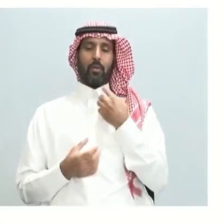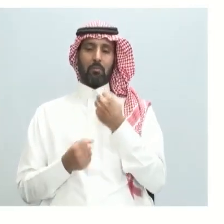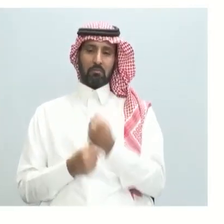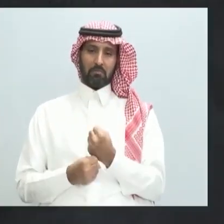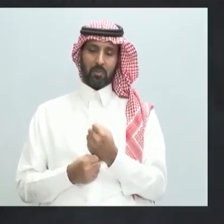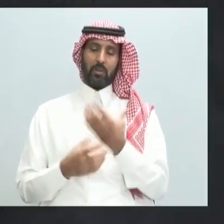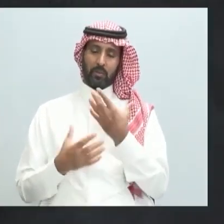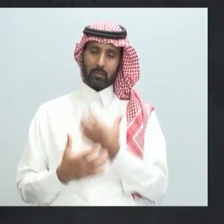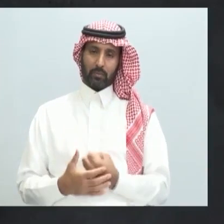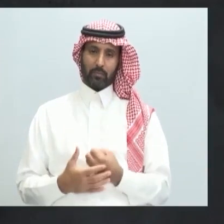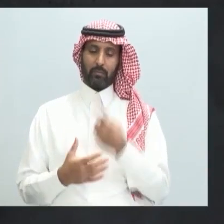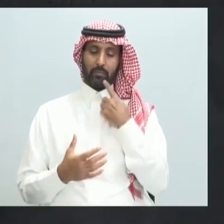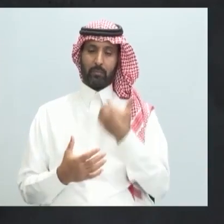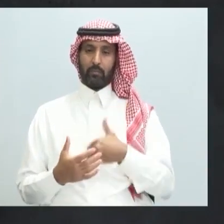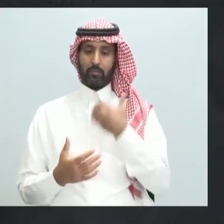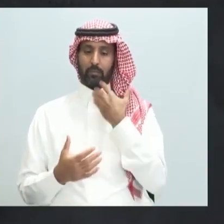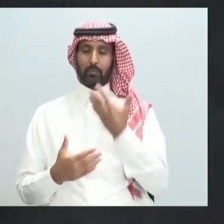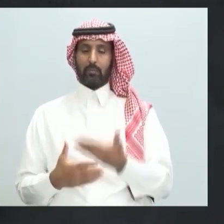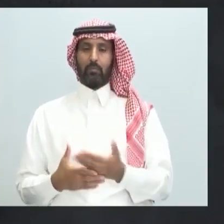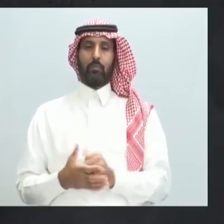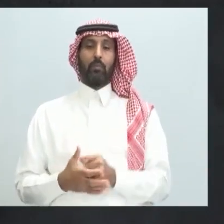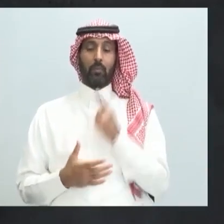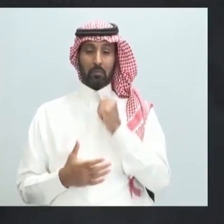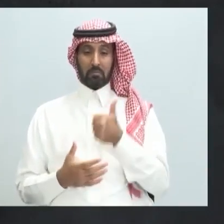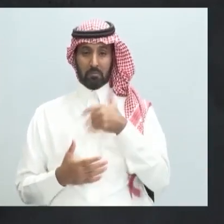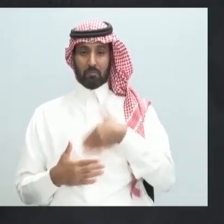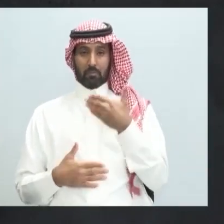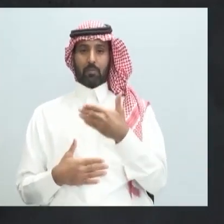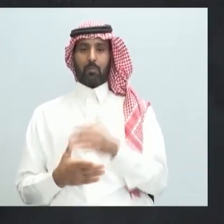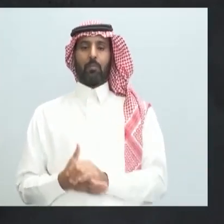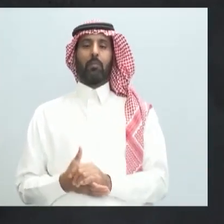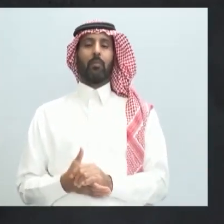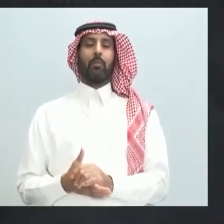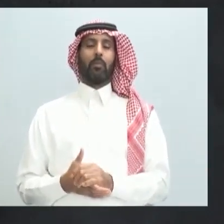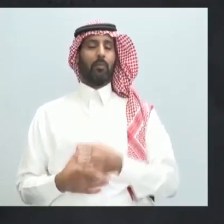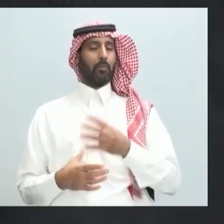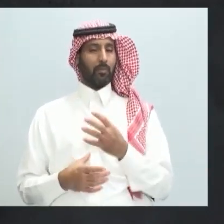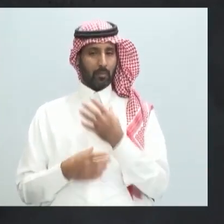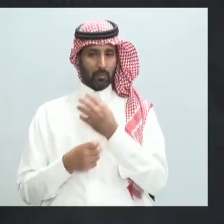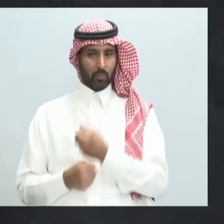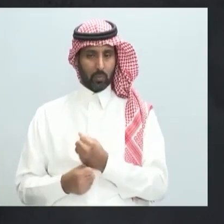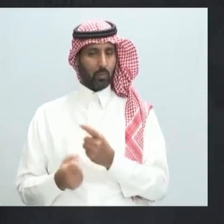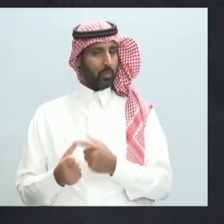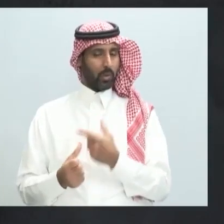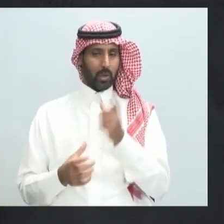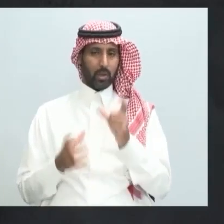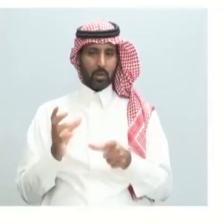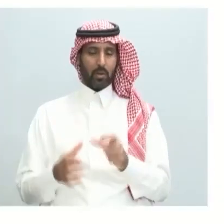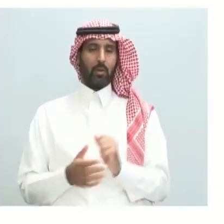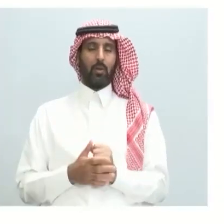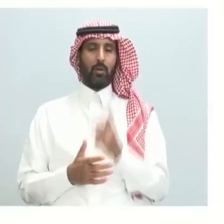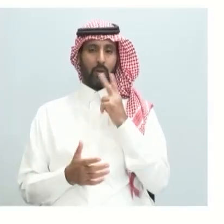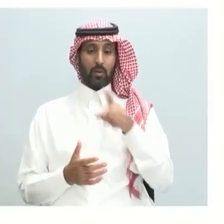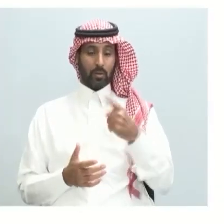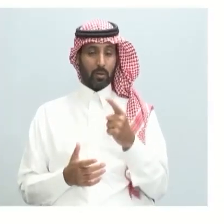The feeling of peace and the feeling of familiarity is a positive feeling, of course. So which word is that? Let's check